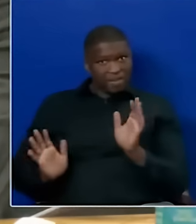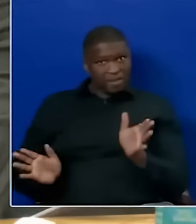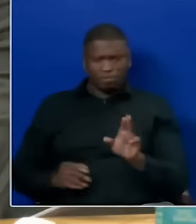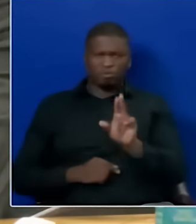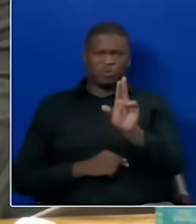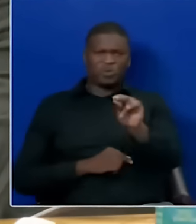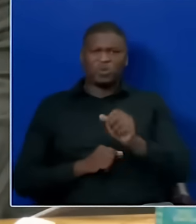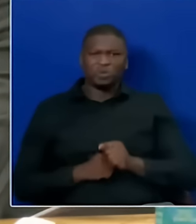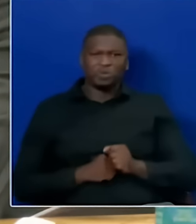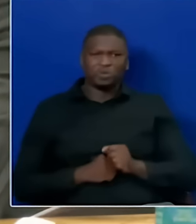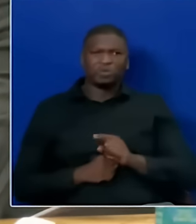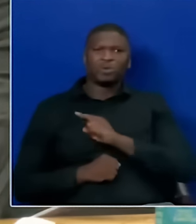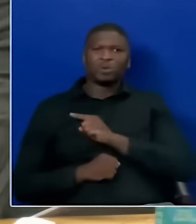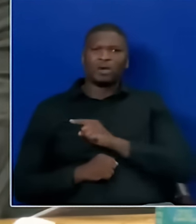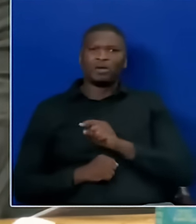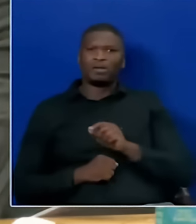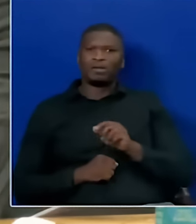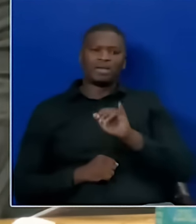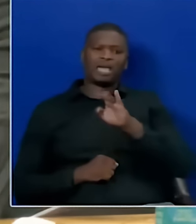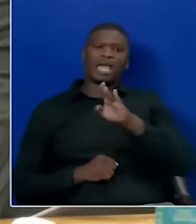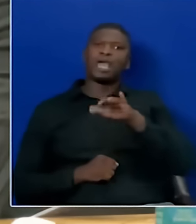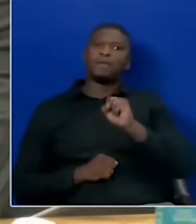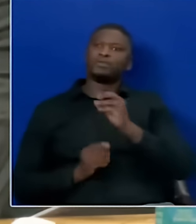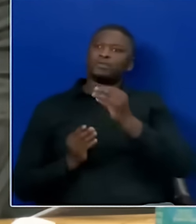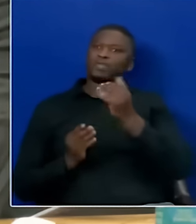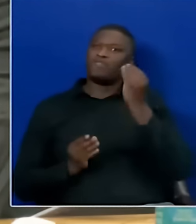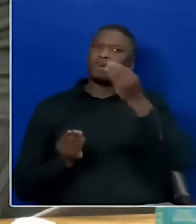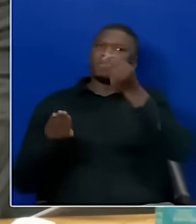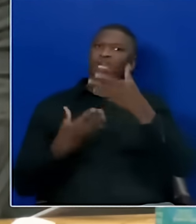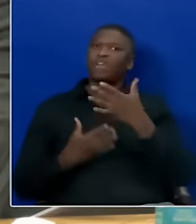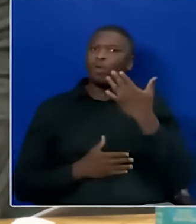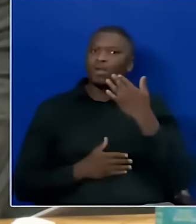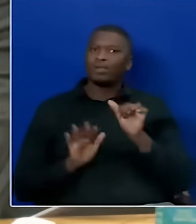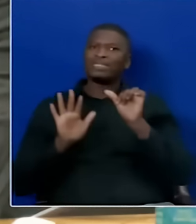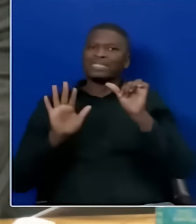ABIS would only have been able to give you that information on 6 September.